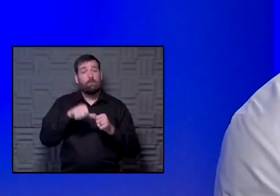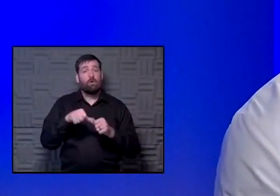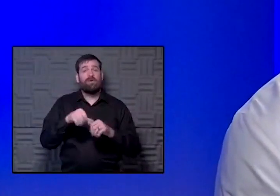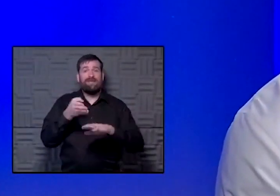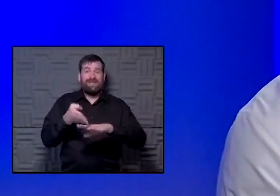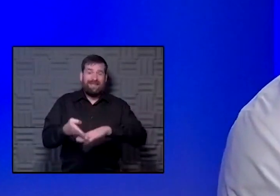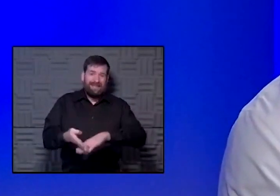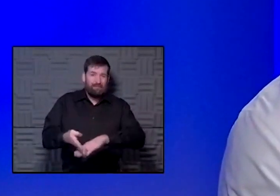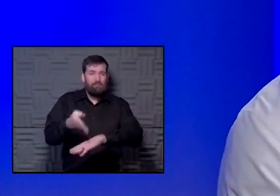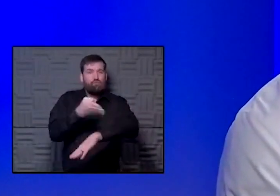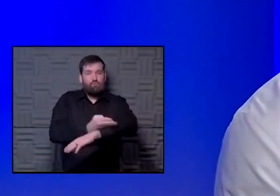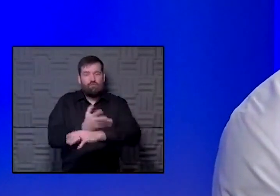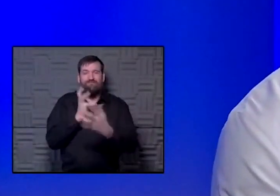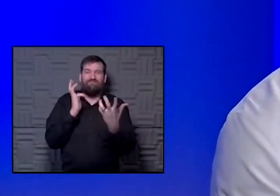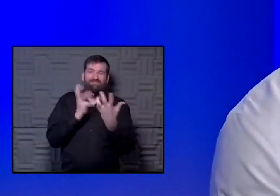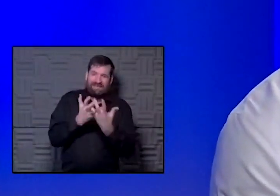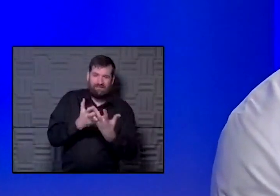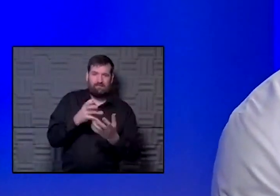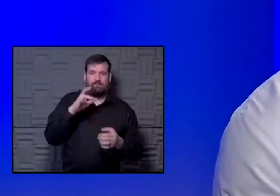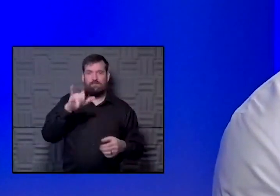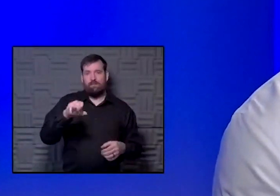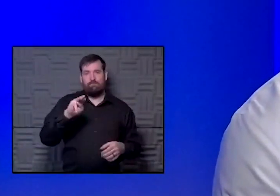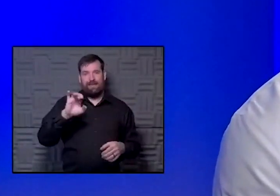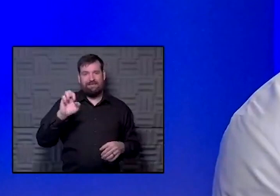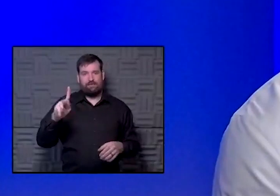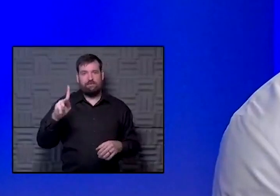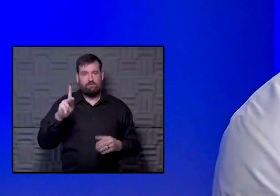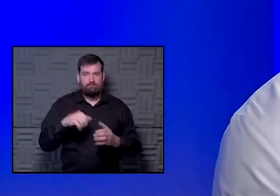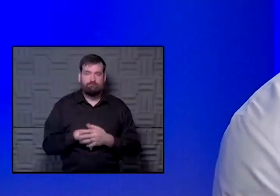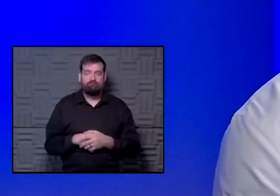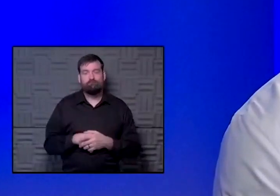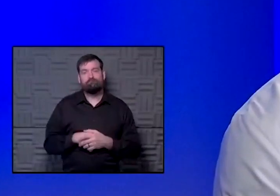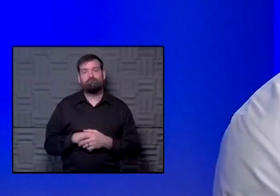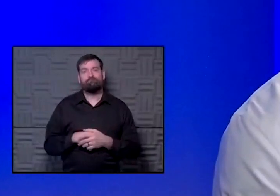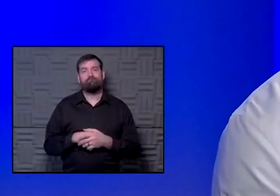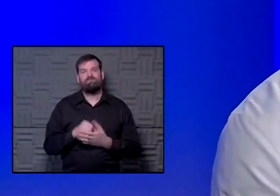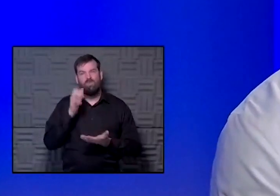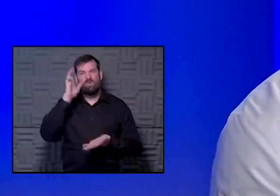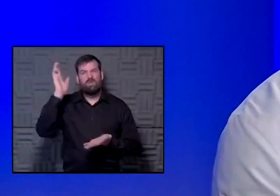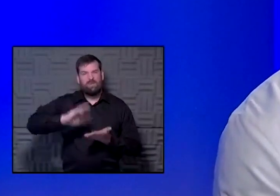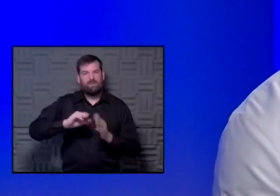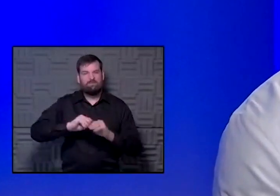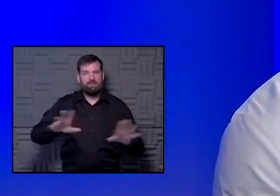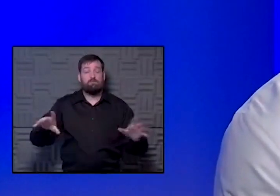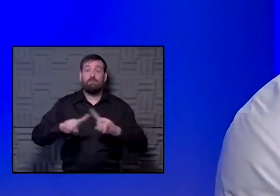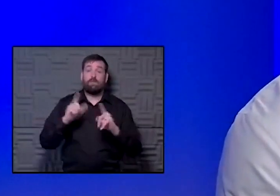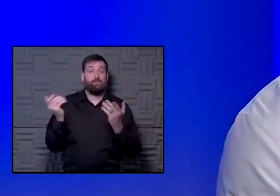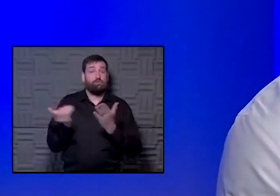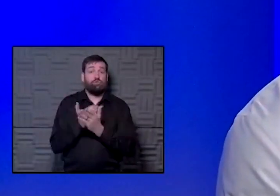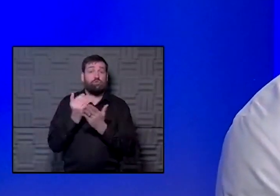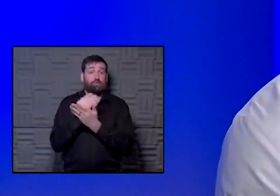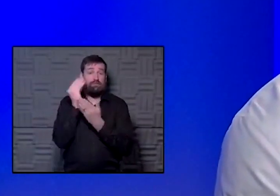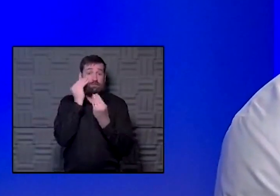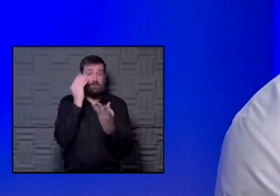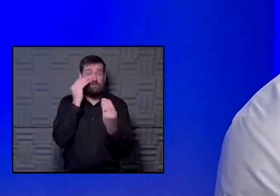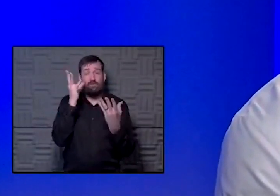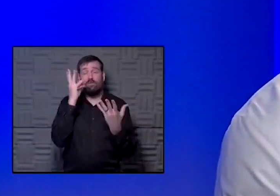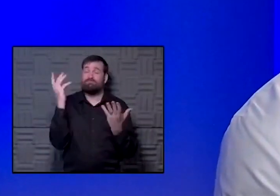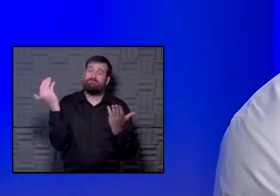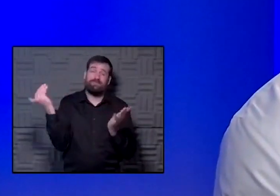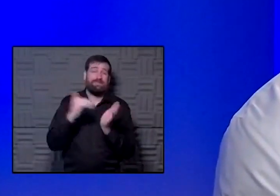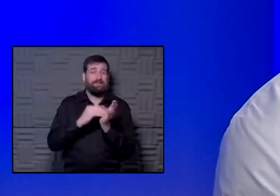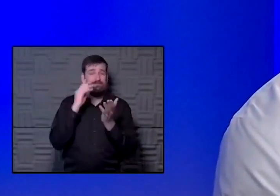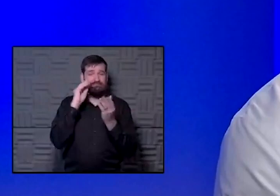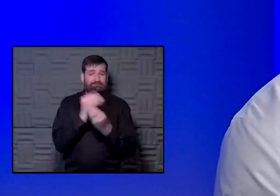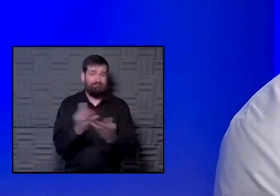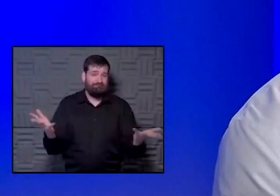improved fit of the mask, and that will help reduce transmission as much as possible. But as new guidance comes out, we'll certainly continue to keep you